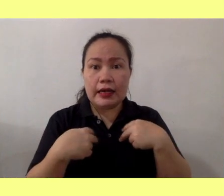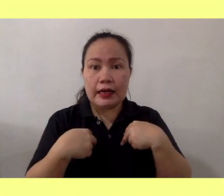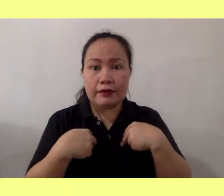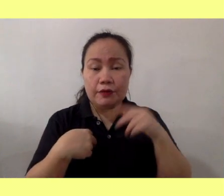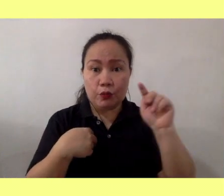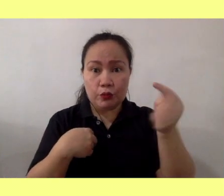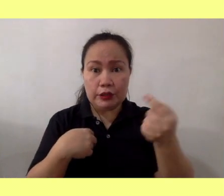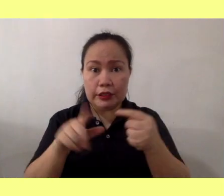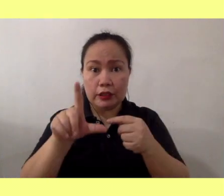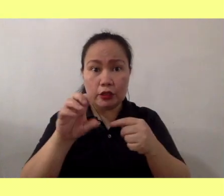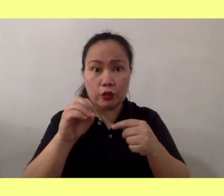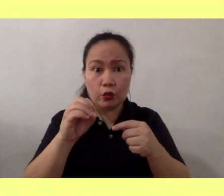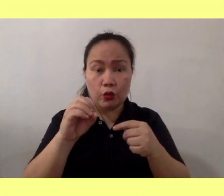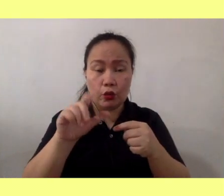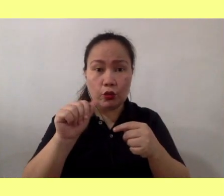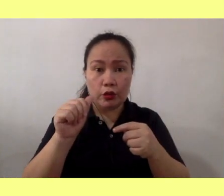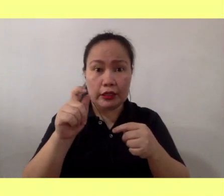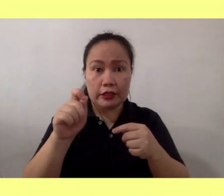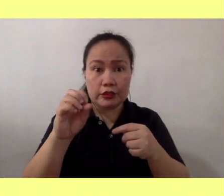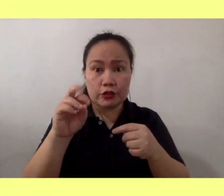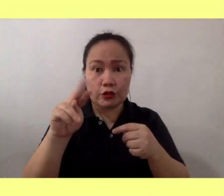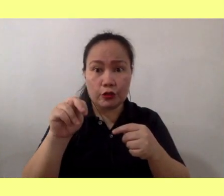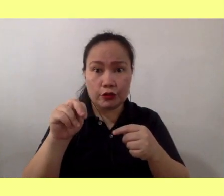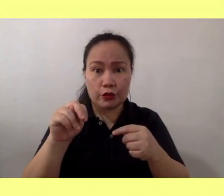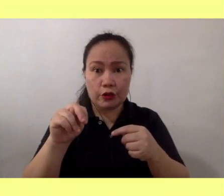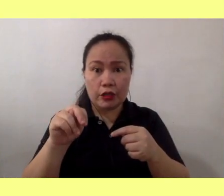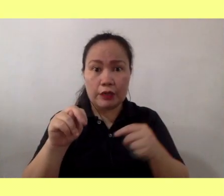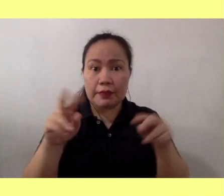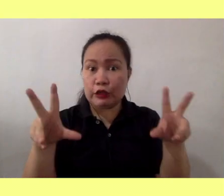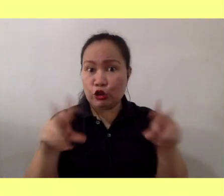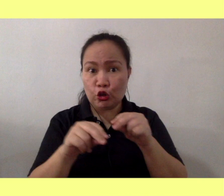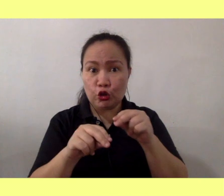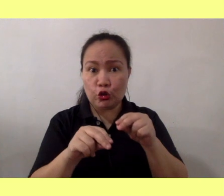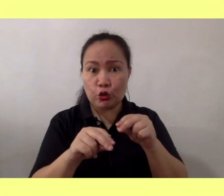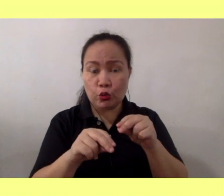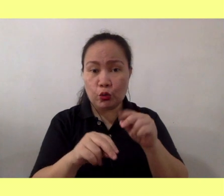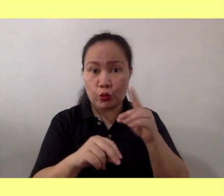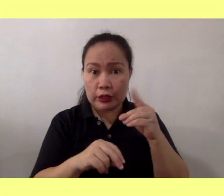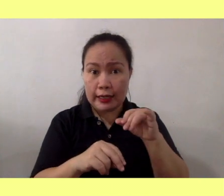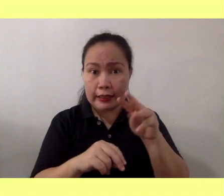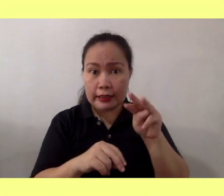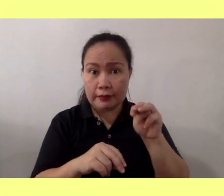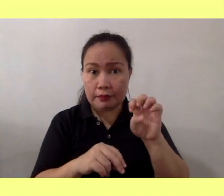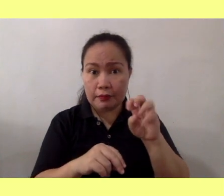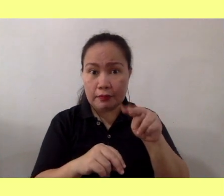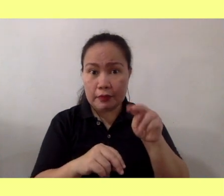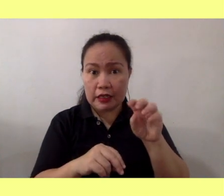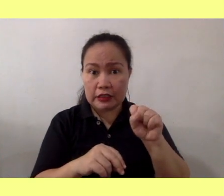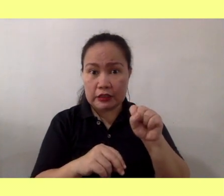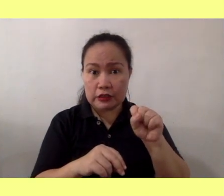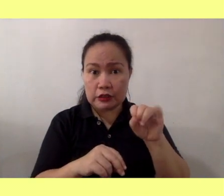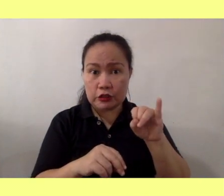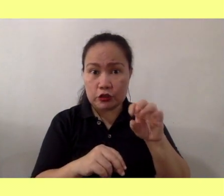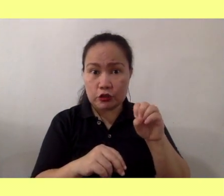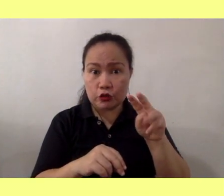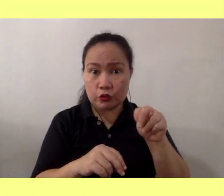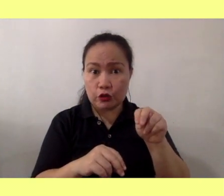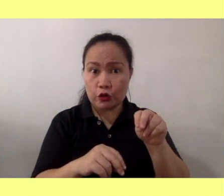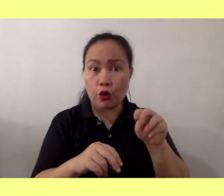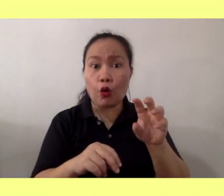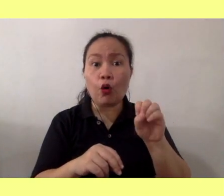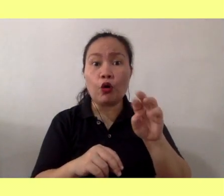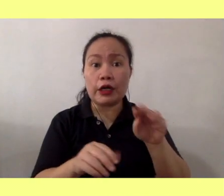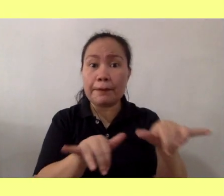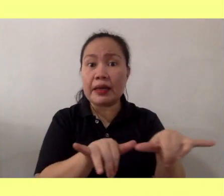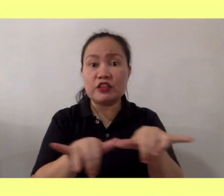thickness, and does not occupy an area. So, a point, it has only location pero wala siyang dimension. Yun ang tatandaan. Wala siyang